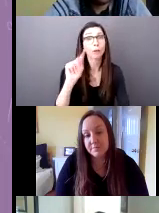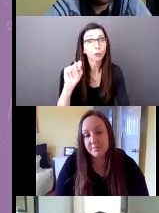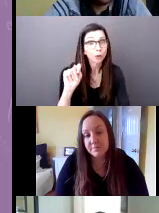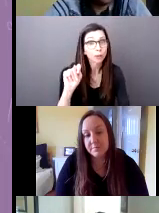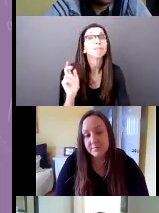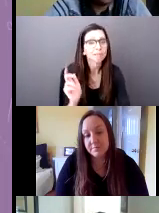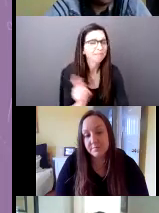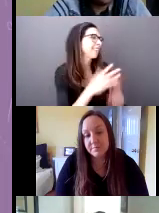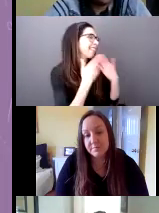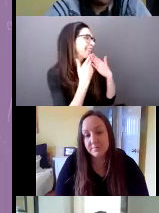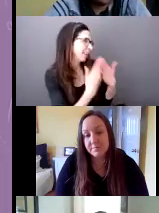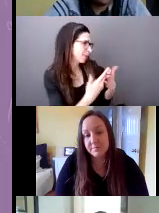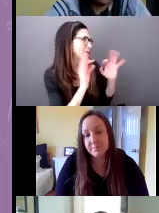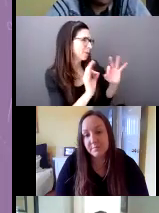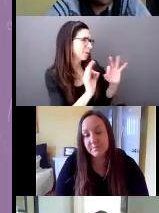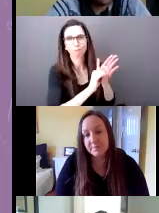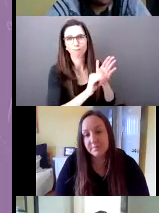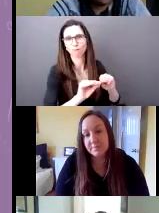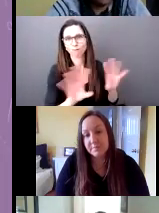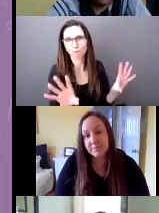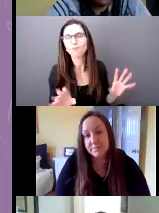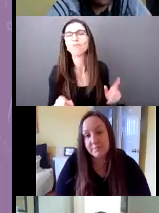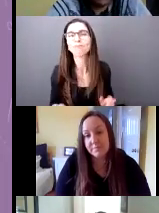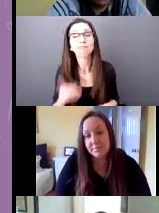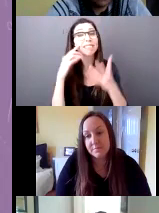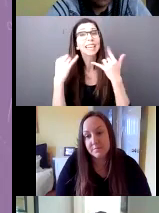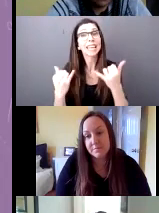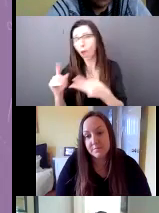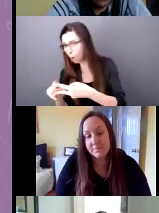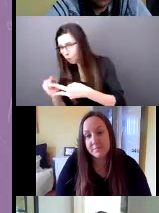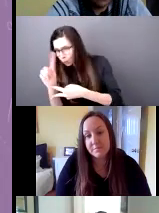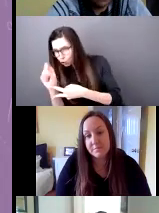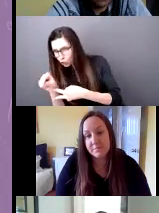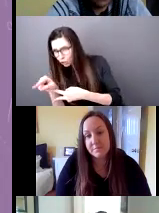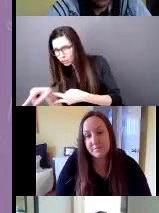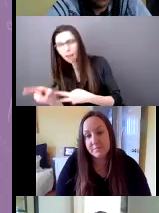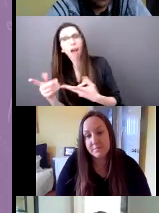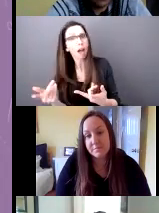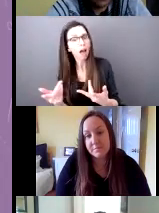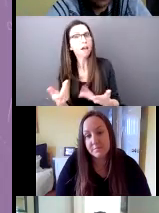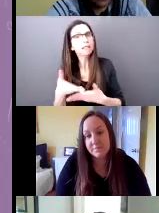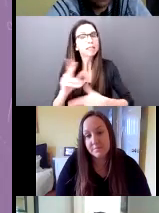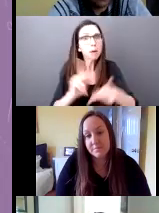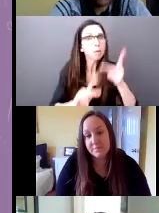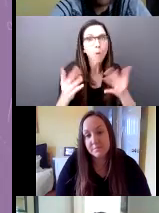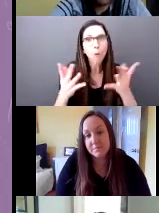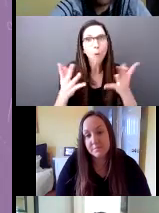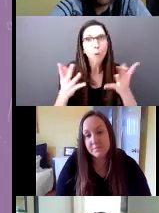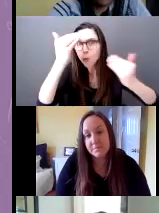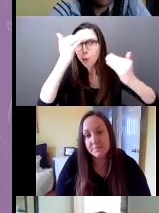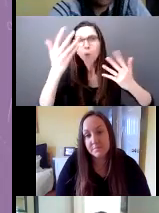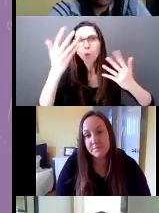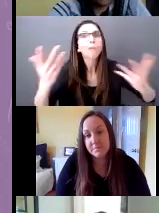important differences. So I'll just get to the questions here. A lot of interest from service providers as far as who